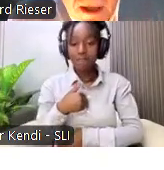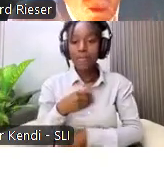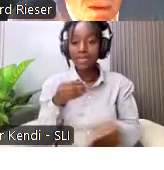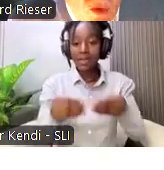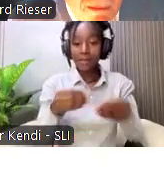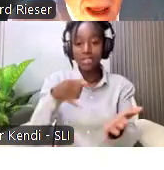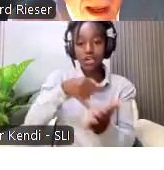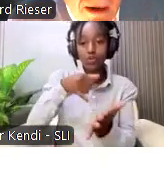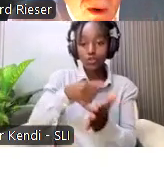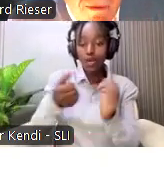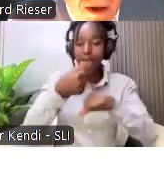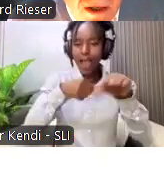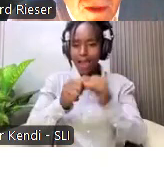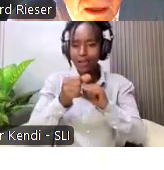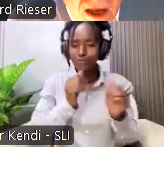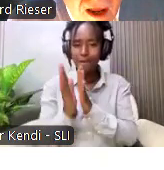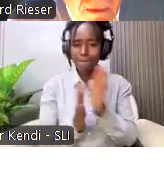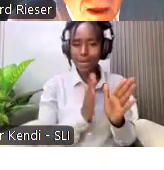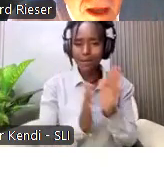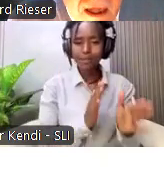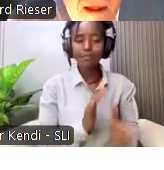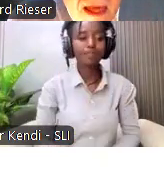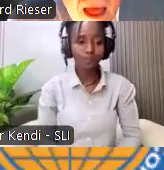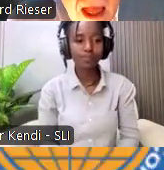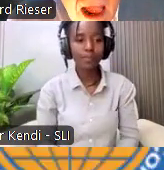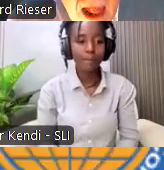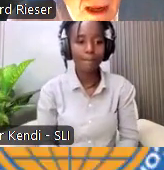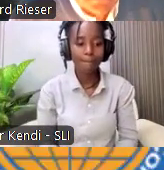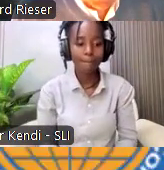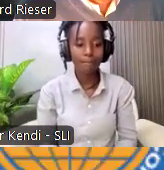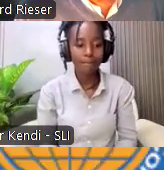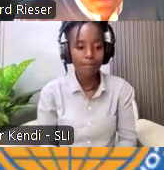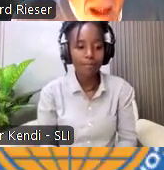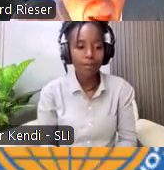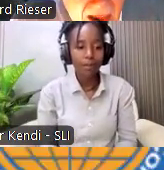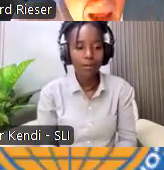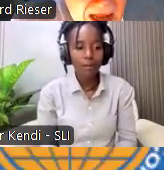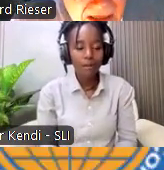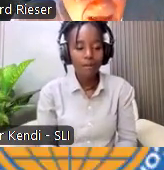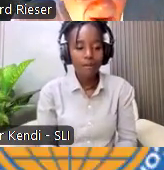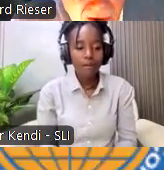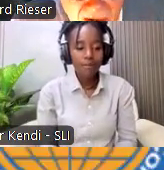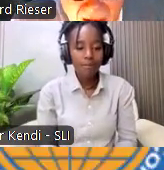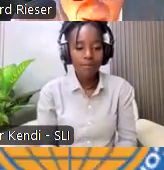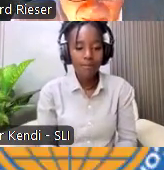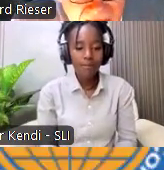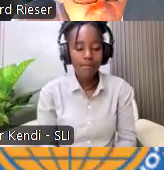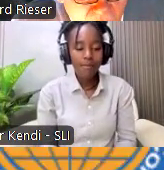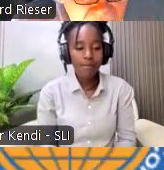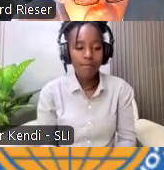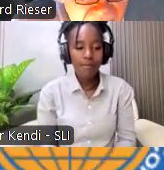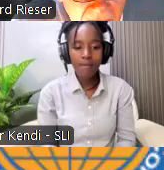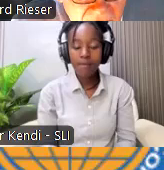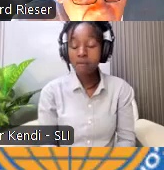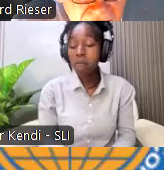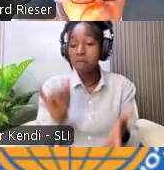back a bit, one back? I haven't quite finished on that slide, please. Yeah, thanks. And so that's what